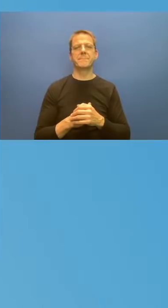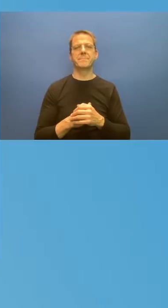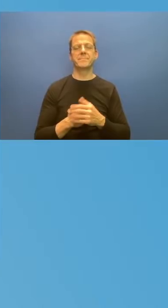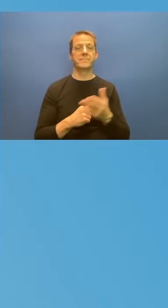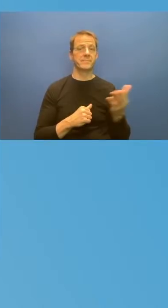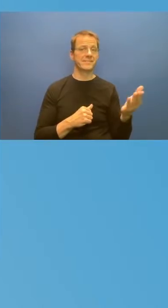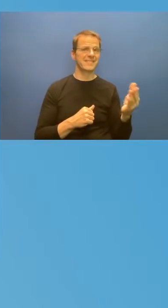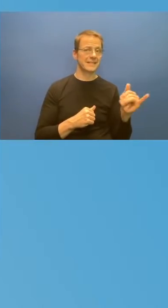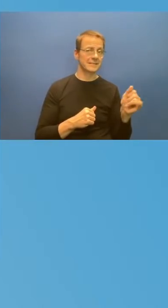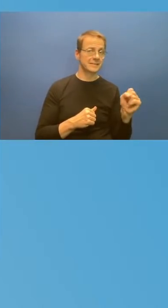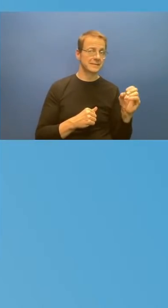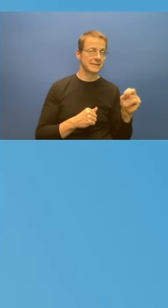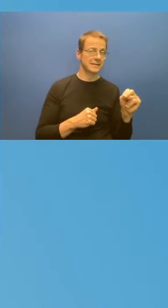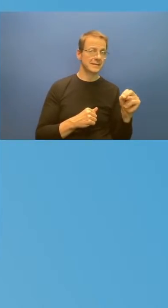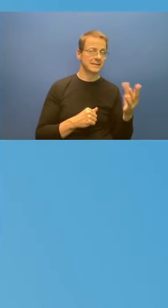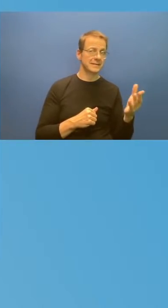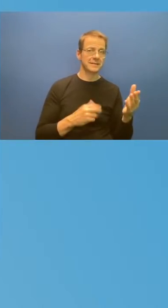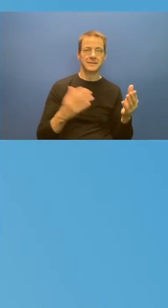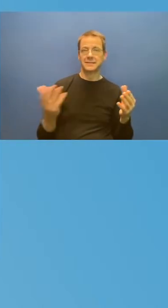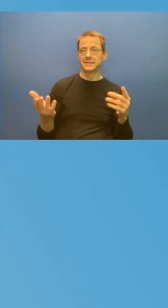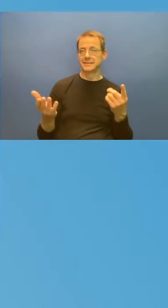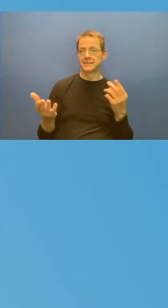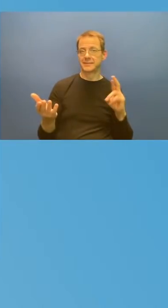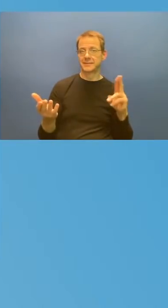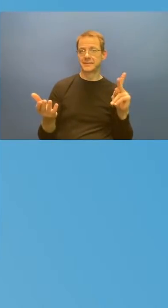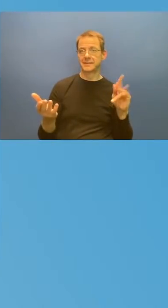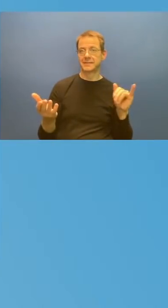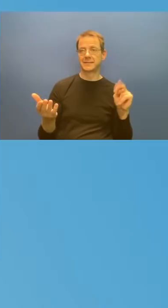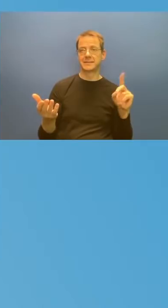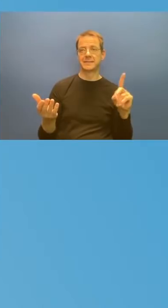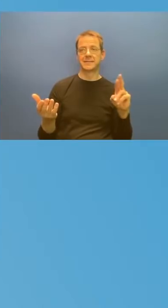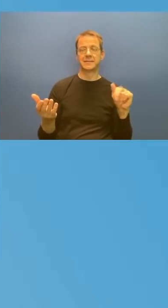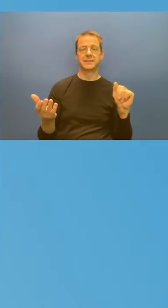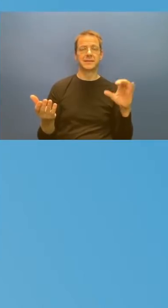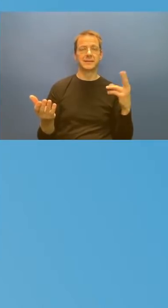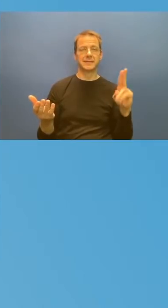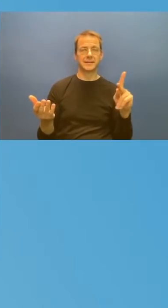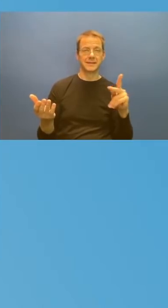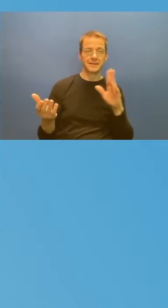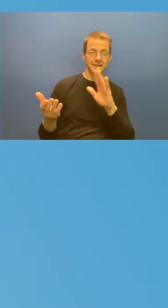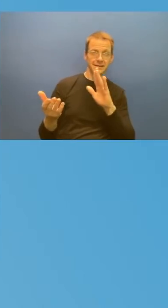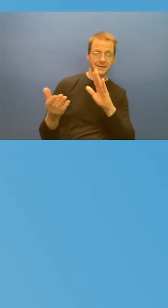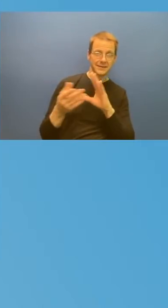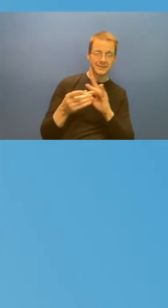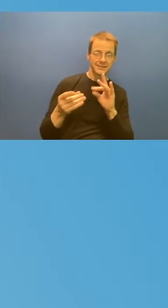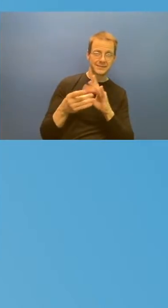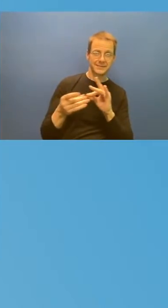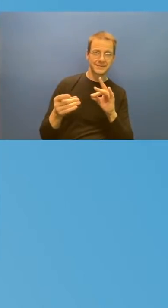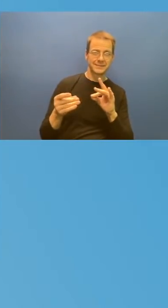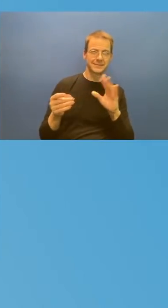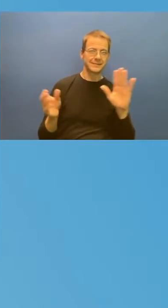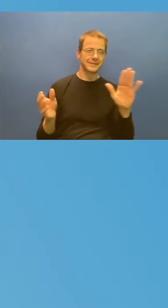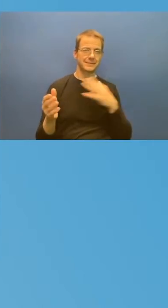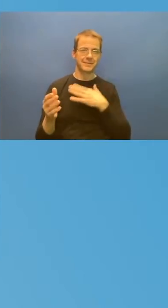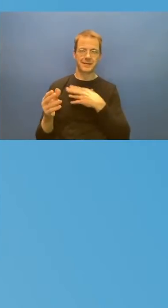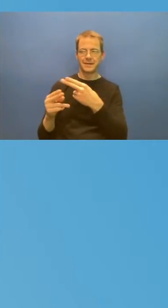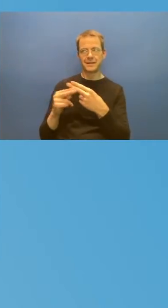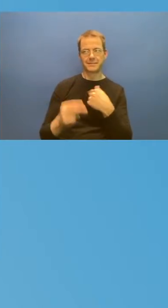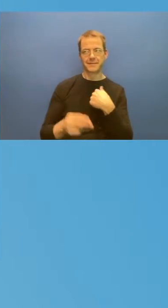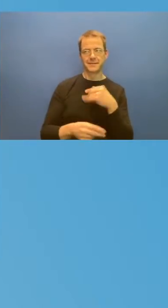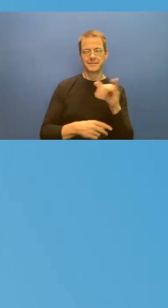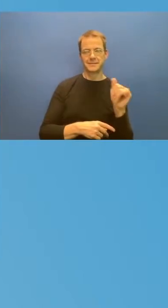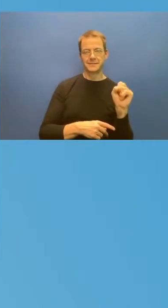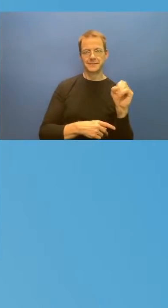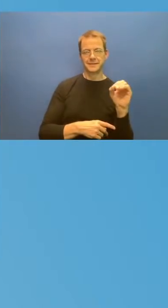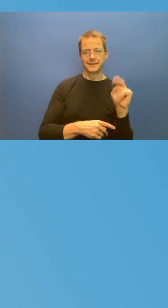guess absolutely. It seems like there's different evolutionary pressures here than on your average virus. For some reason, we don't have